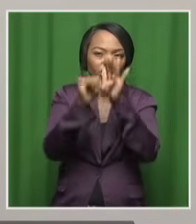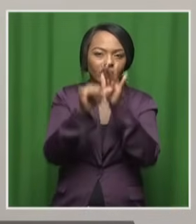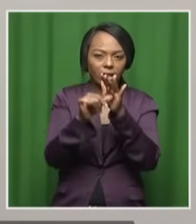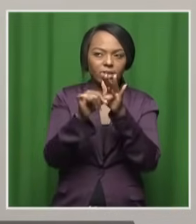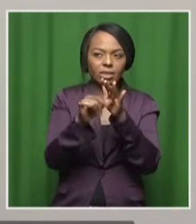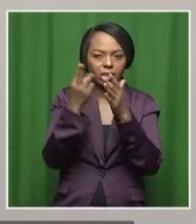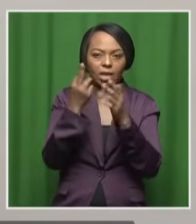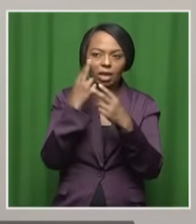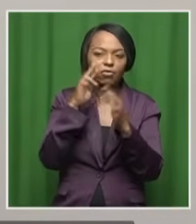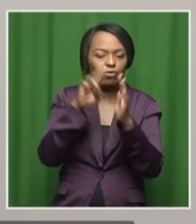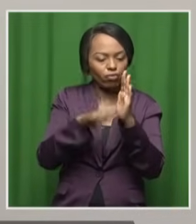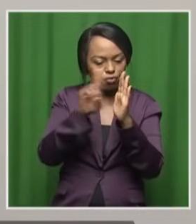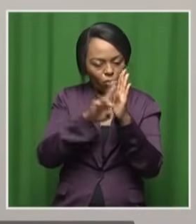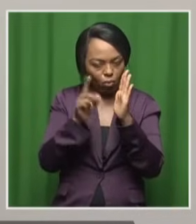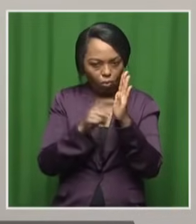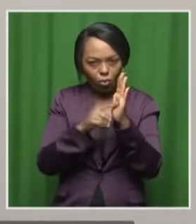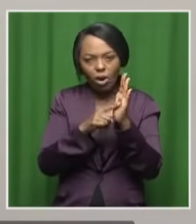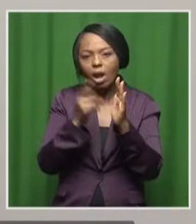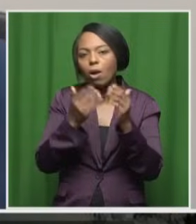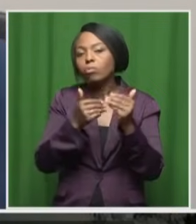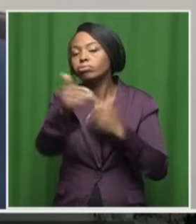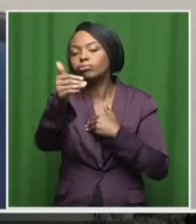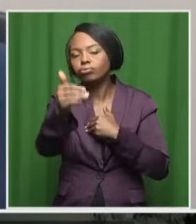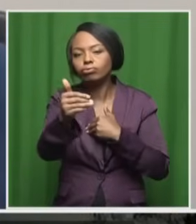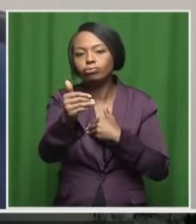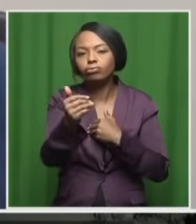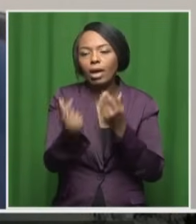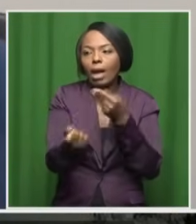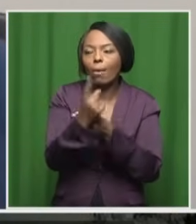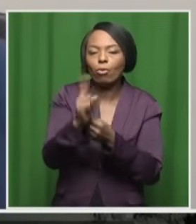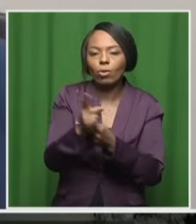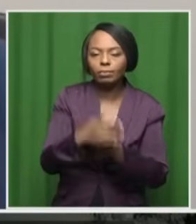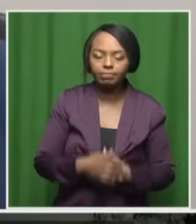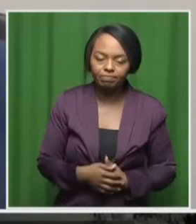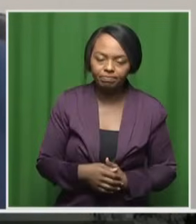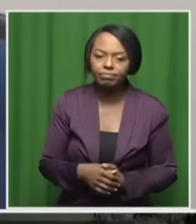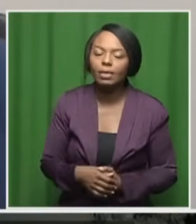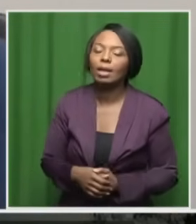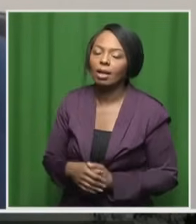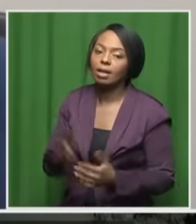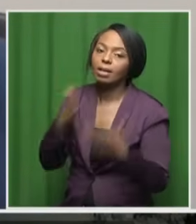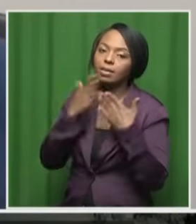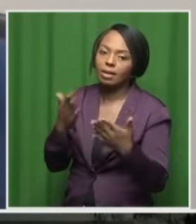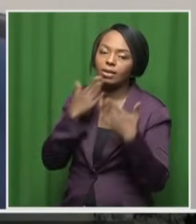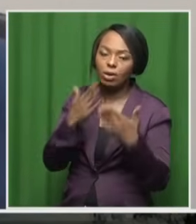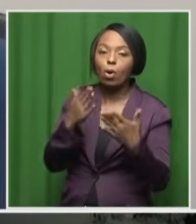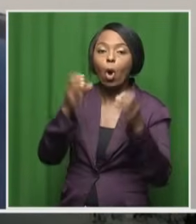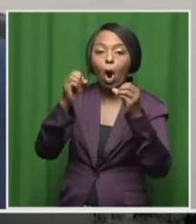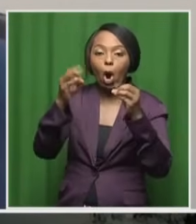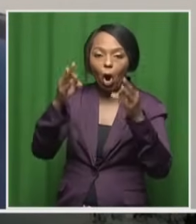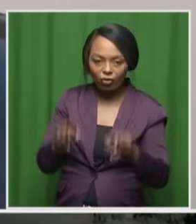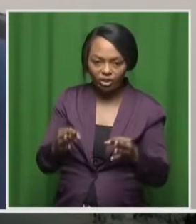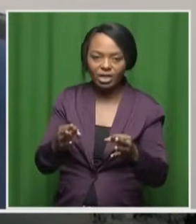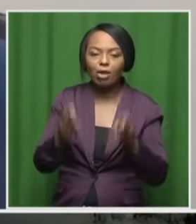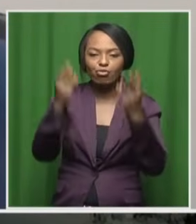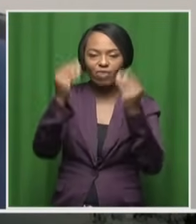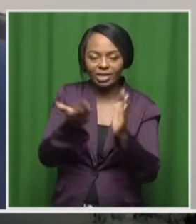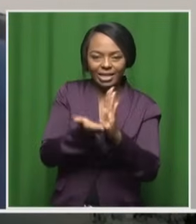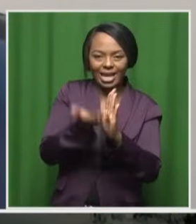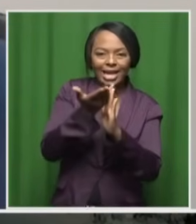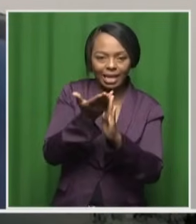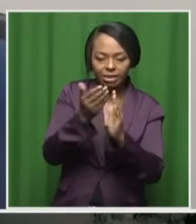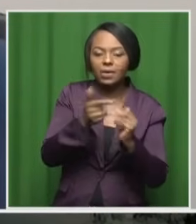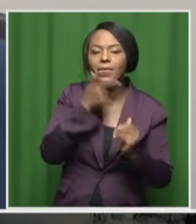exactly where that wiggle room is. All right, Layton, we'll have to leave it there. Thank you so much. We'll wait for that official price increase, which